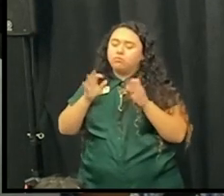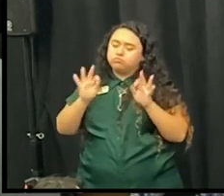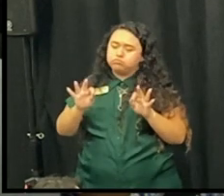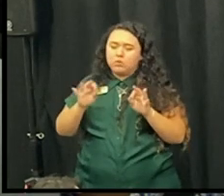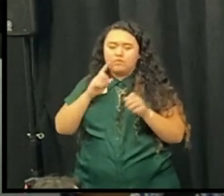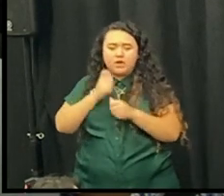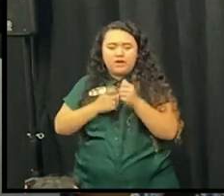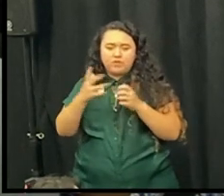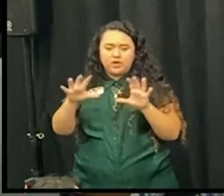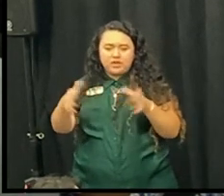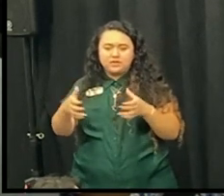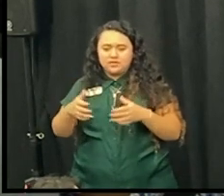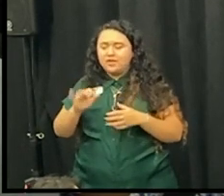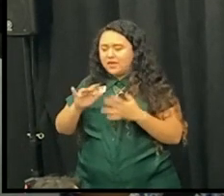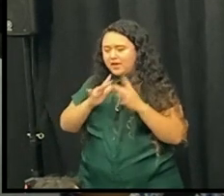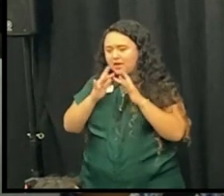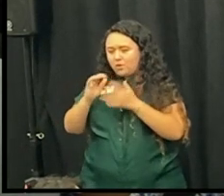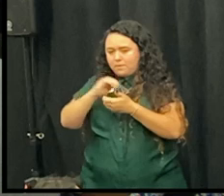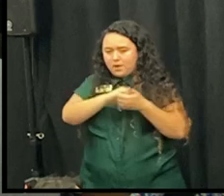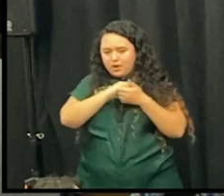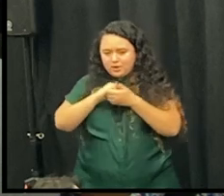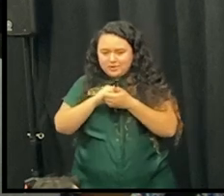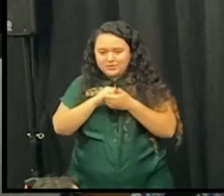collectively. Yeah, that's where our network partners come in.